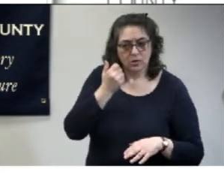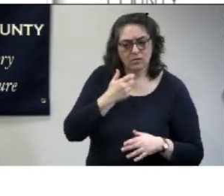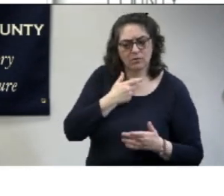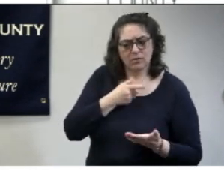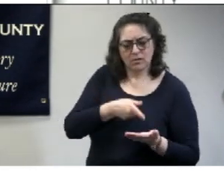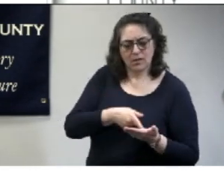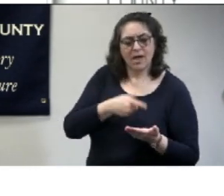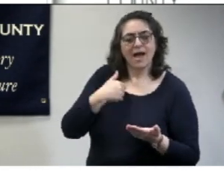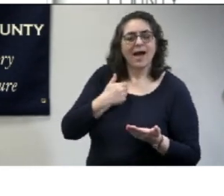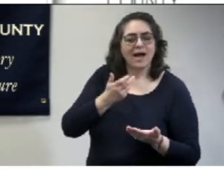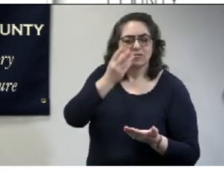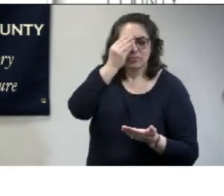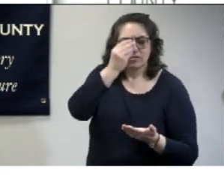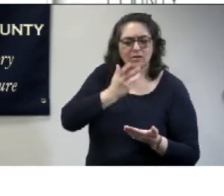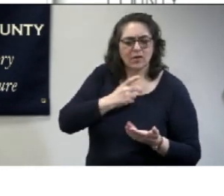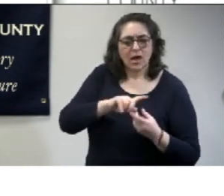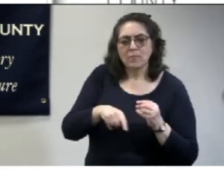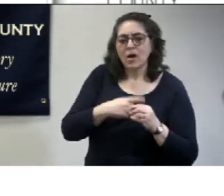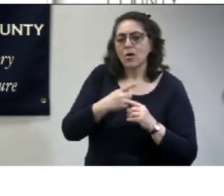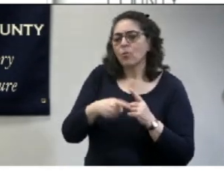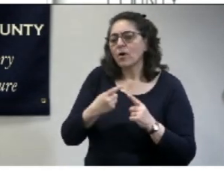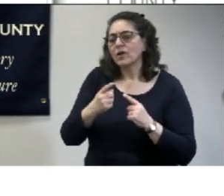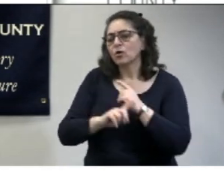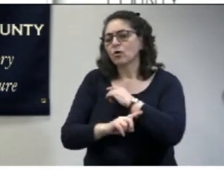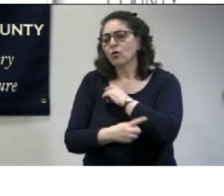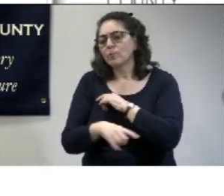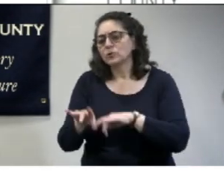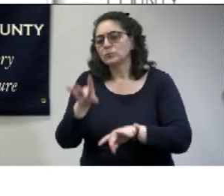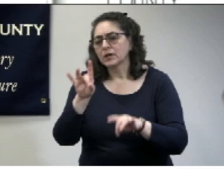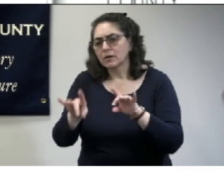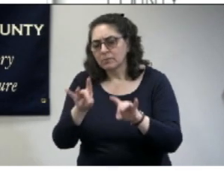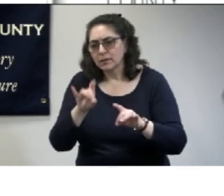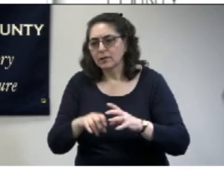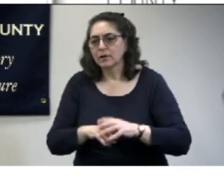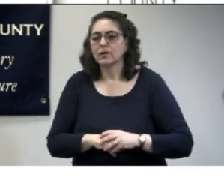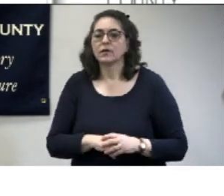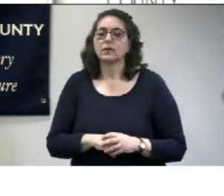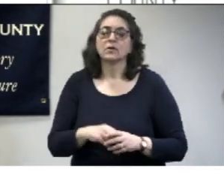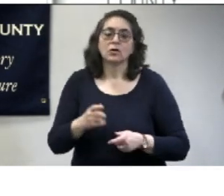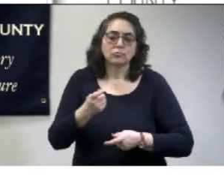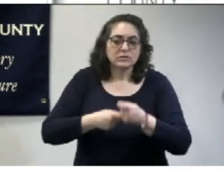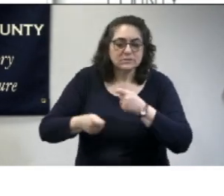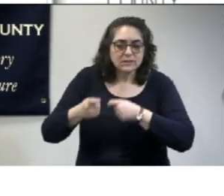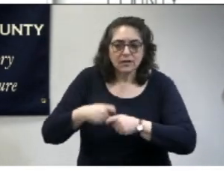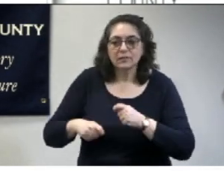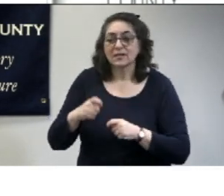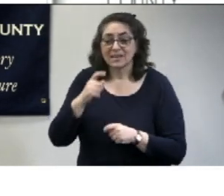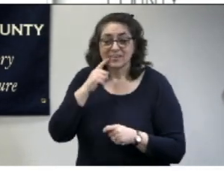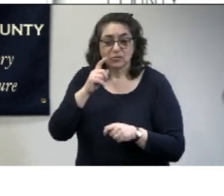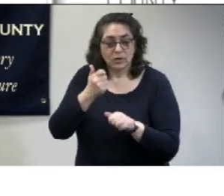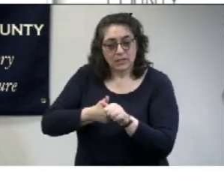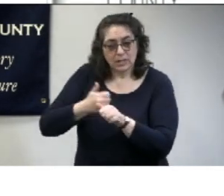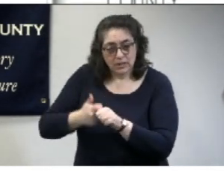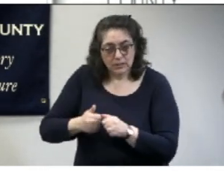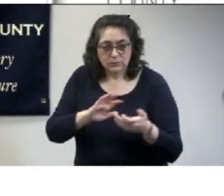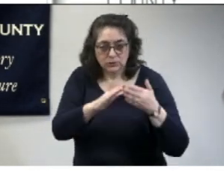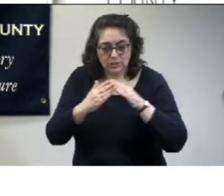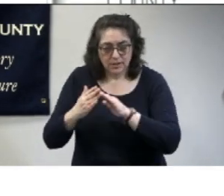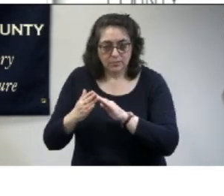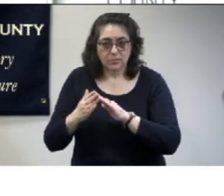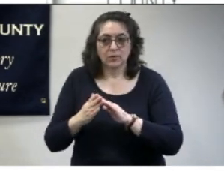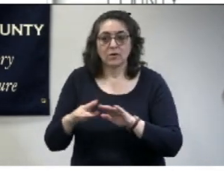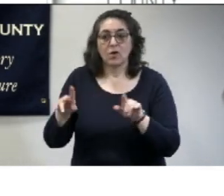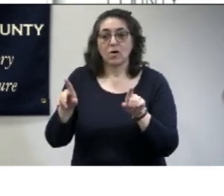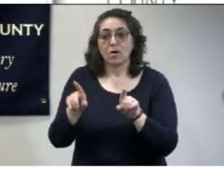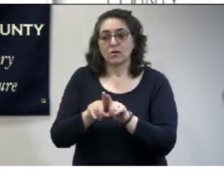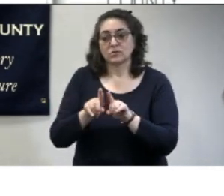regarding curbside collection in the municipality, individualized municipality, and also so we